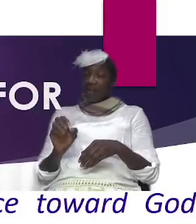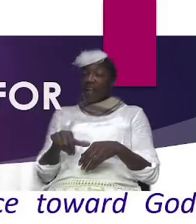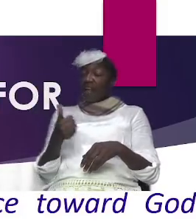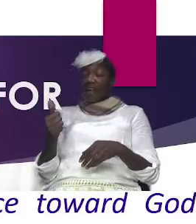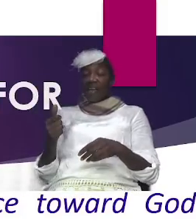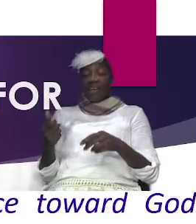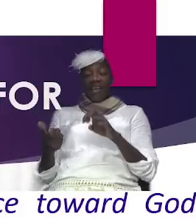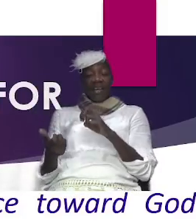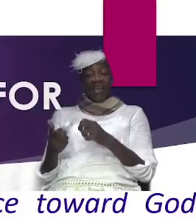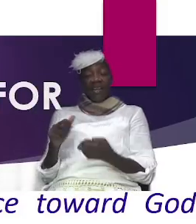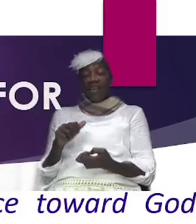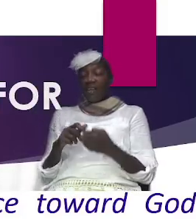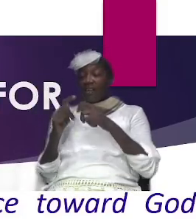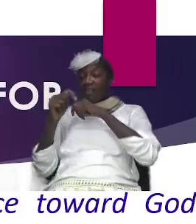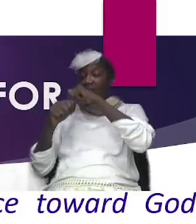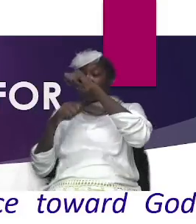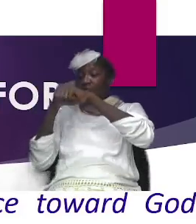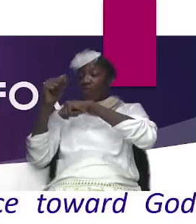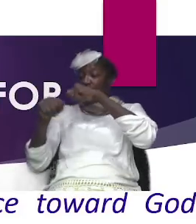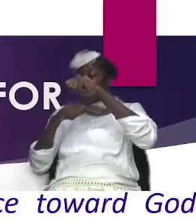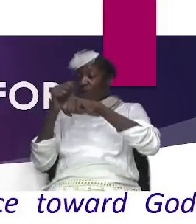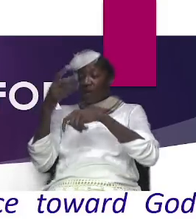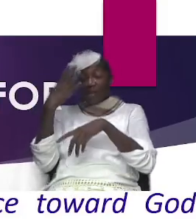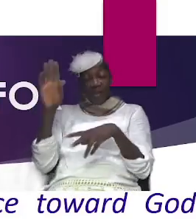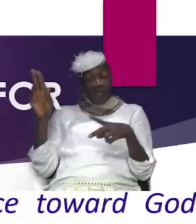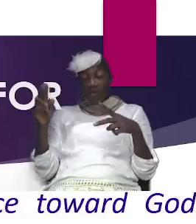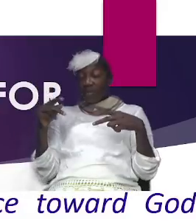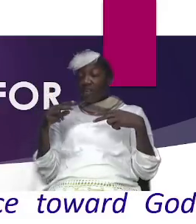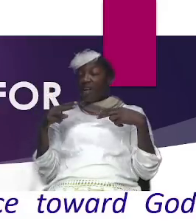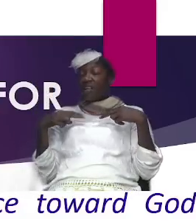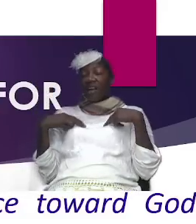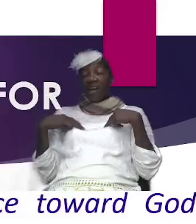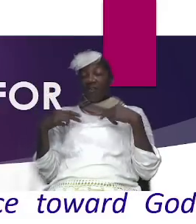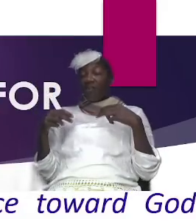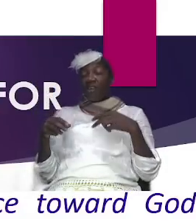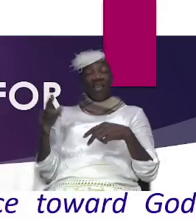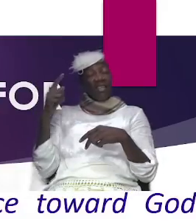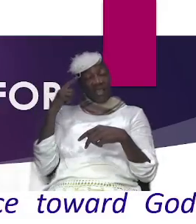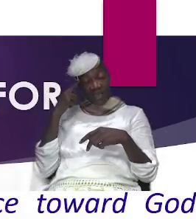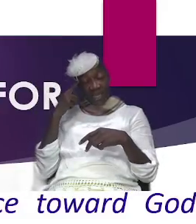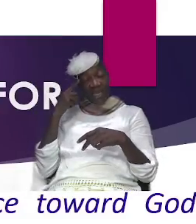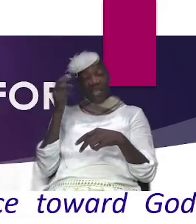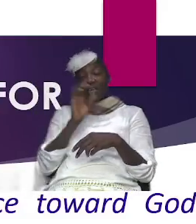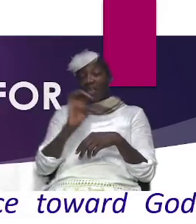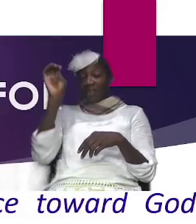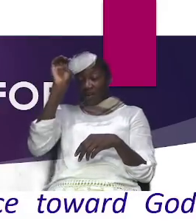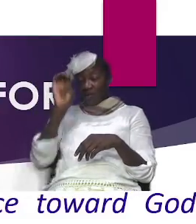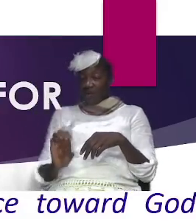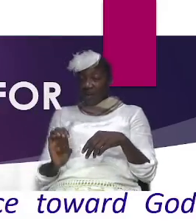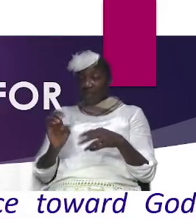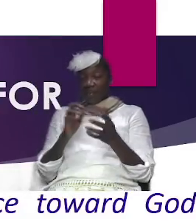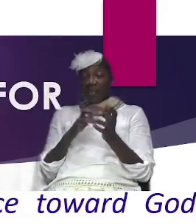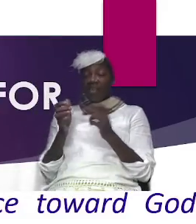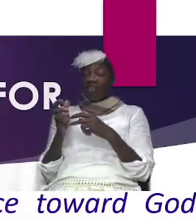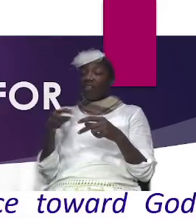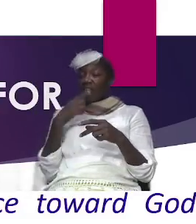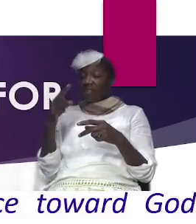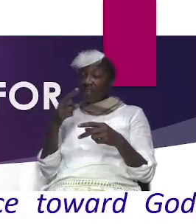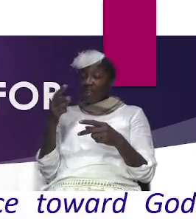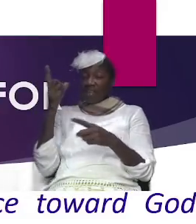not Christians, consider that as your cross. And Jesus is saying, when the day come and you stand before